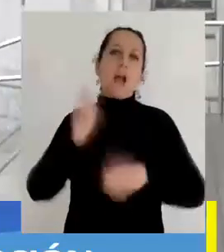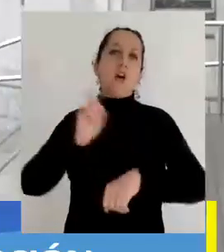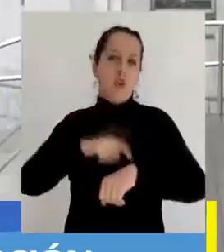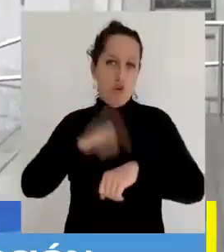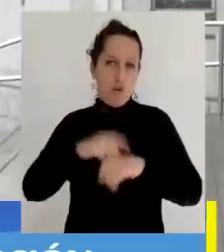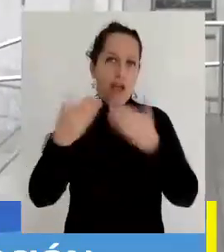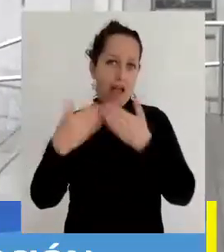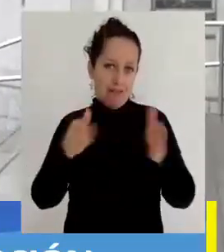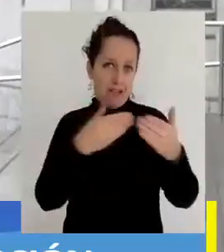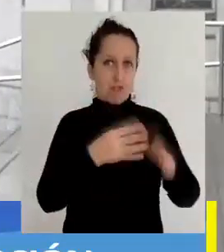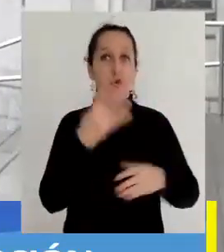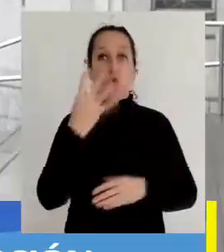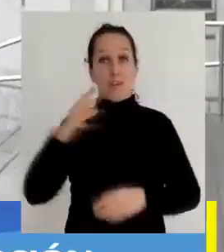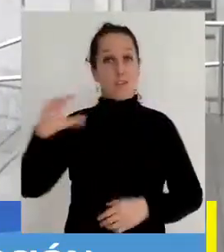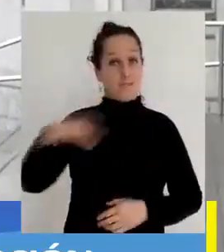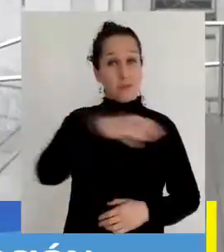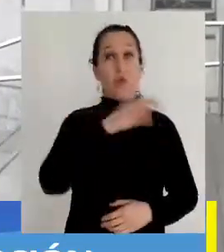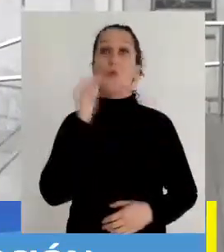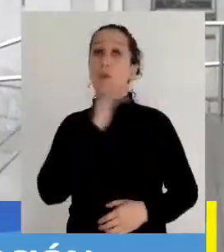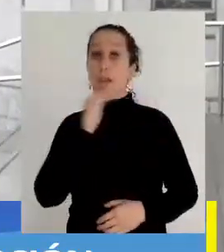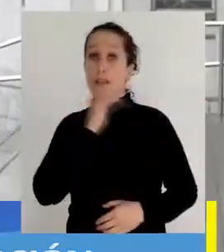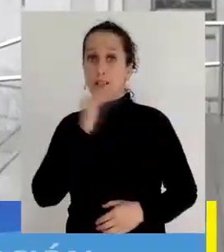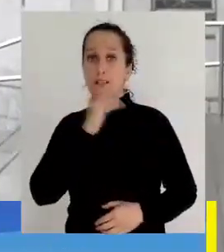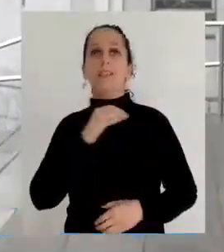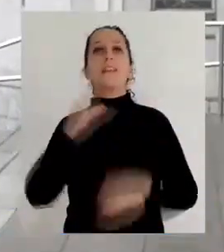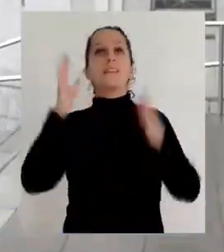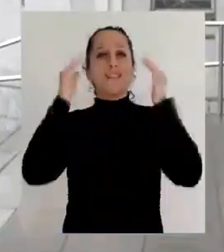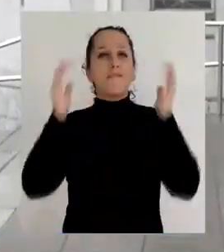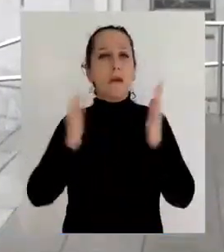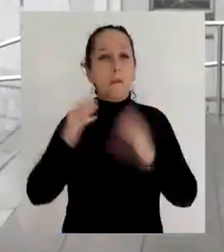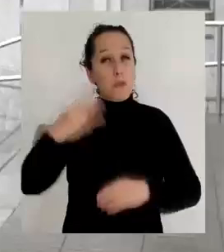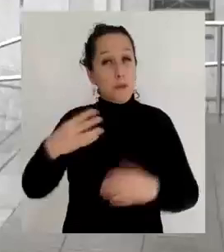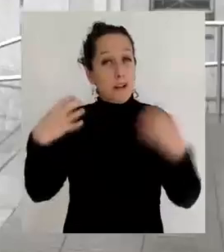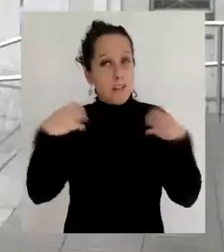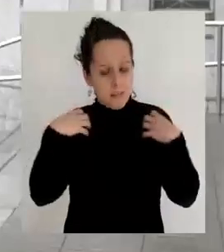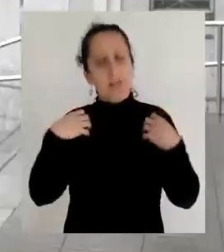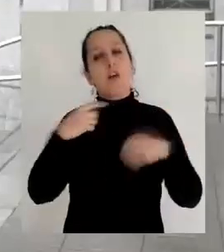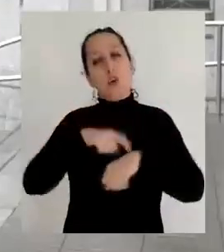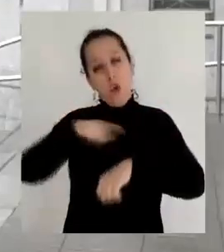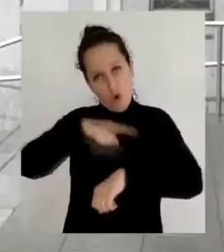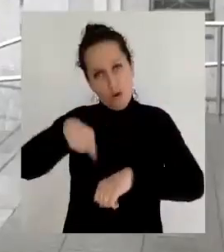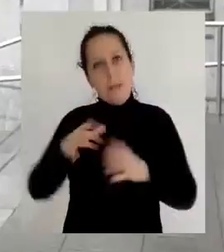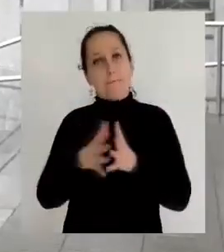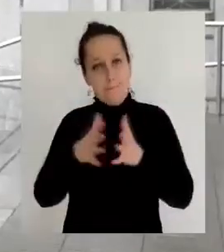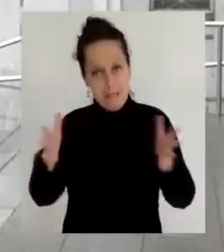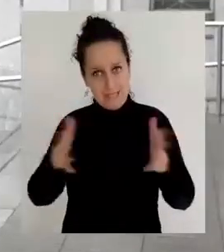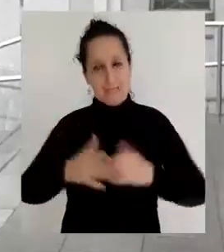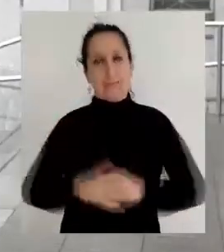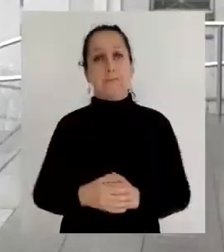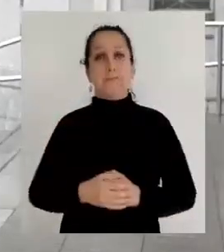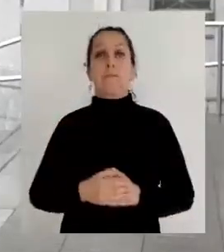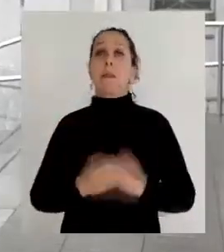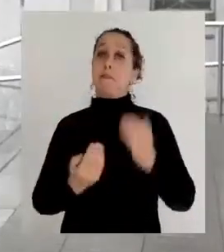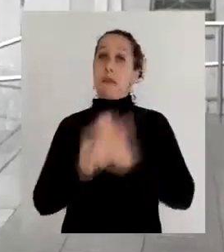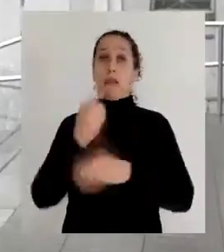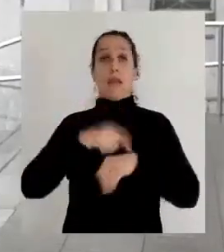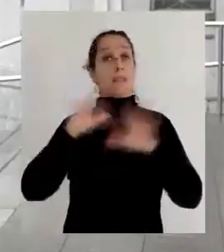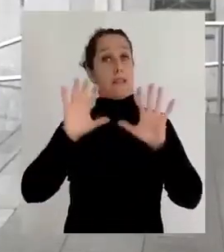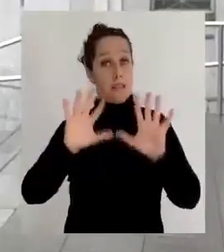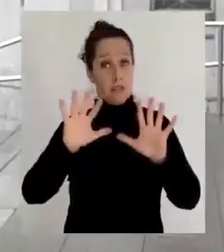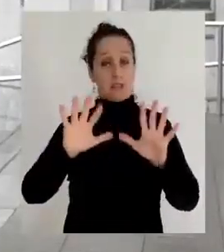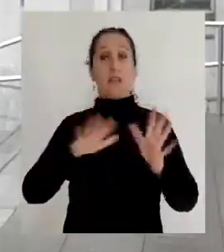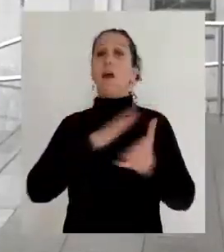the hours of attention in the four services of emergency health. This will allow, then, that the hour part at